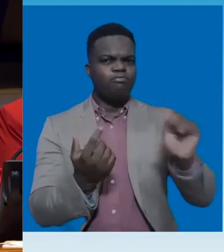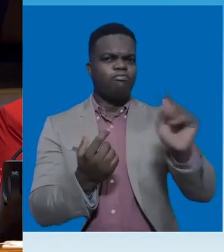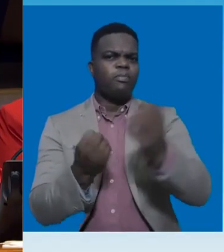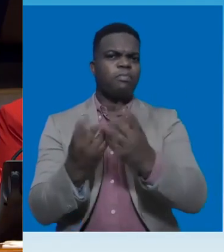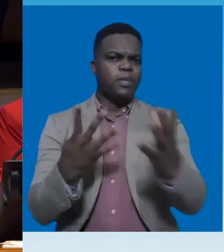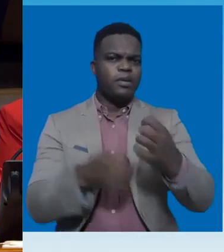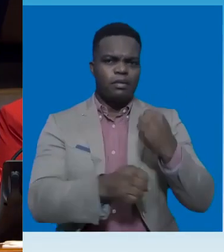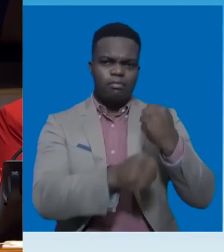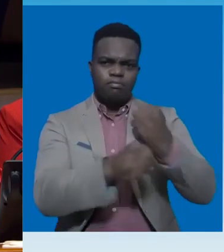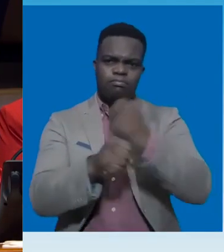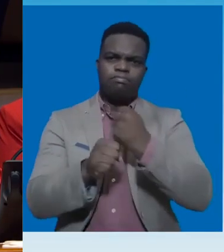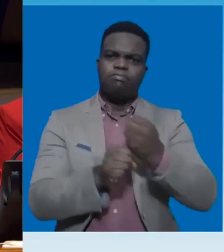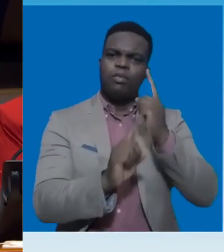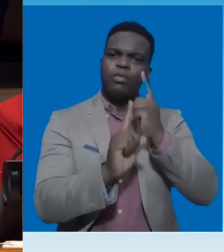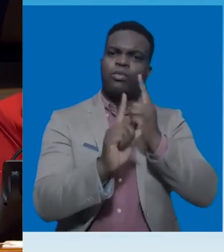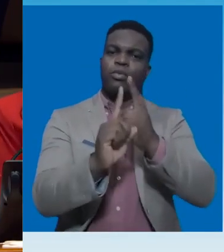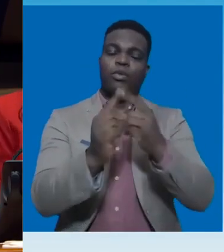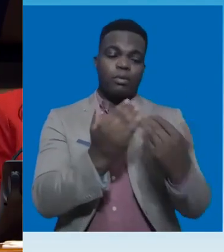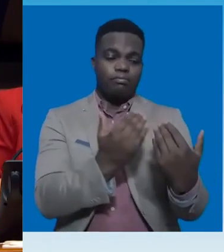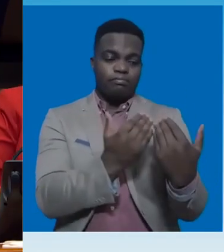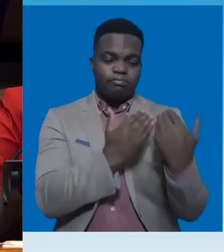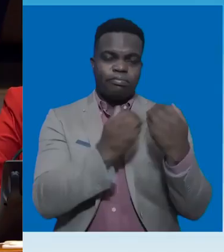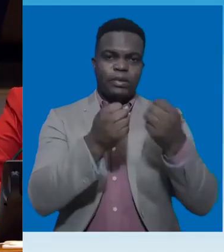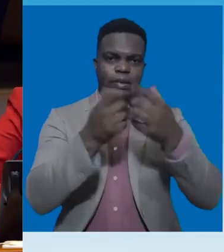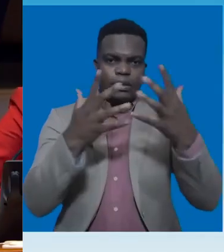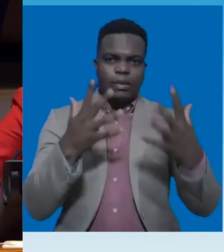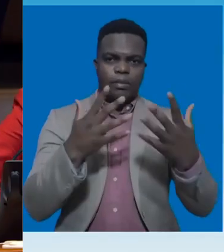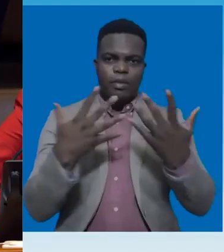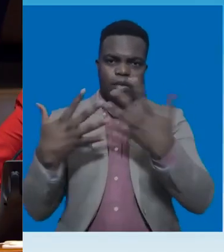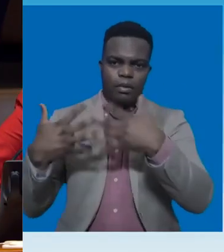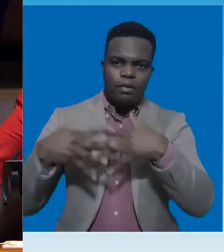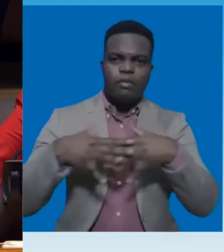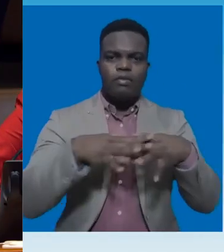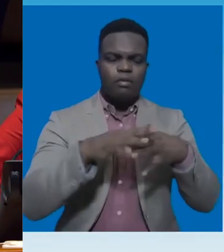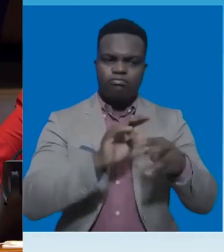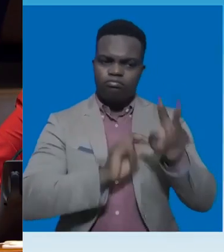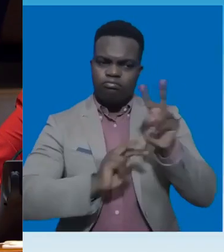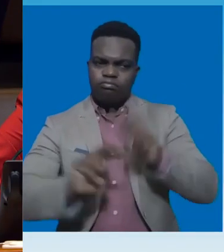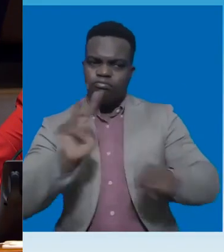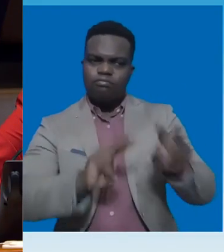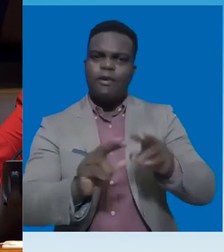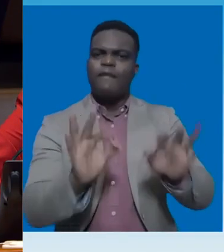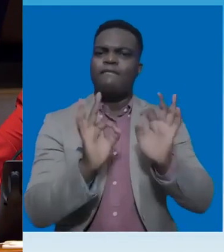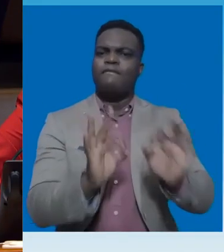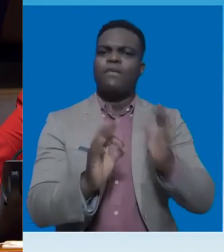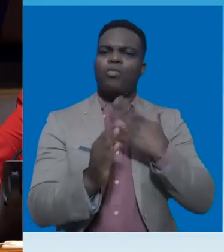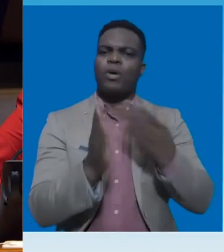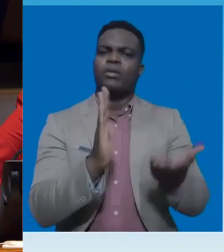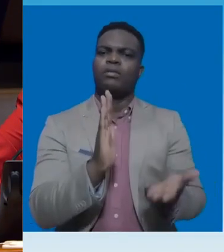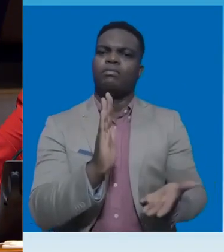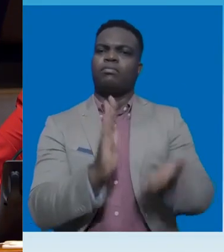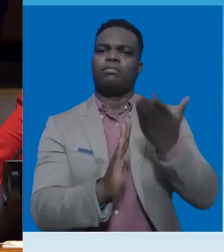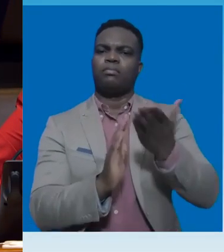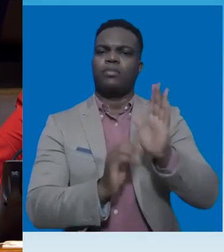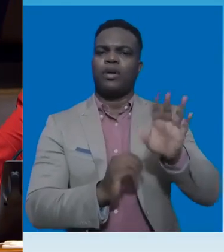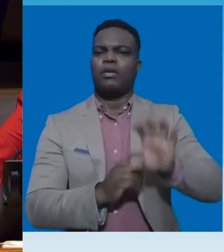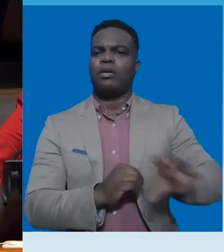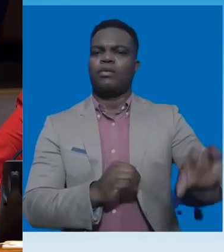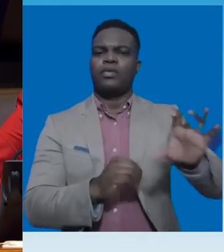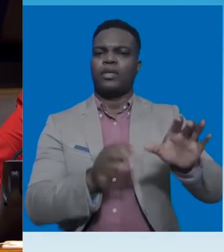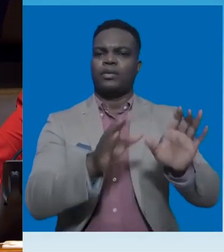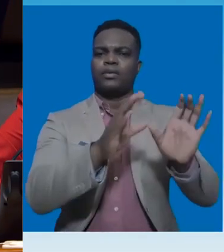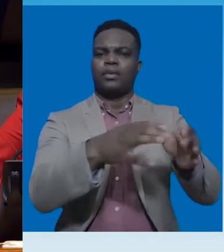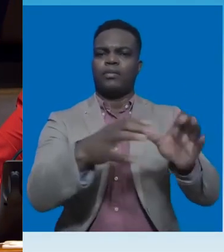of UN country teams. Chairperson, while we acknowledge the progress achieved globally, significant challenges